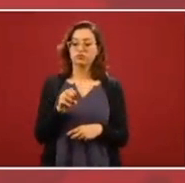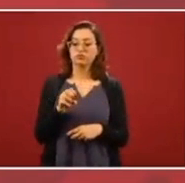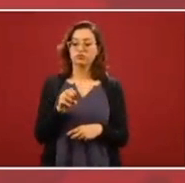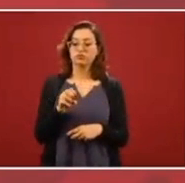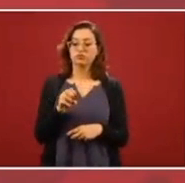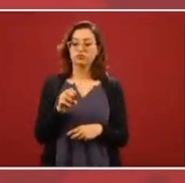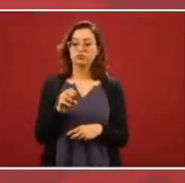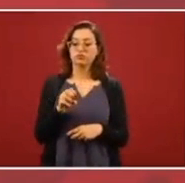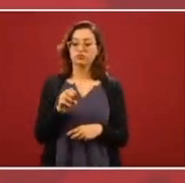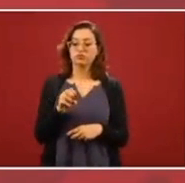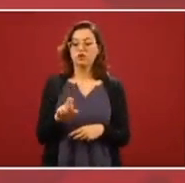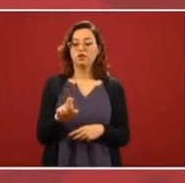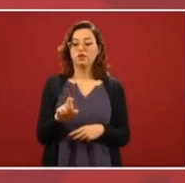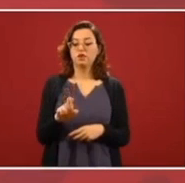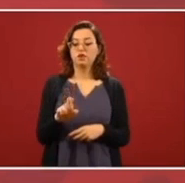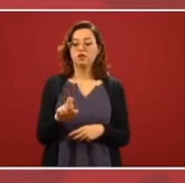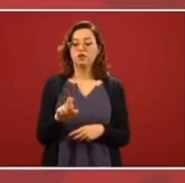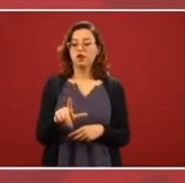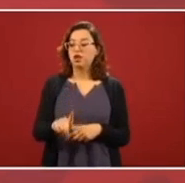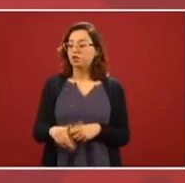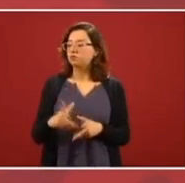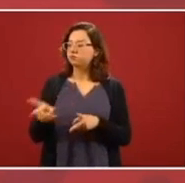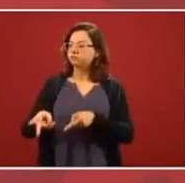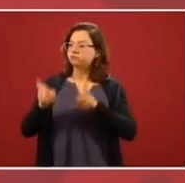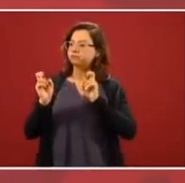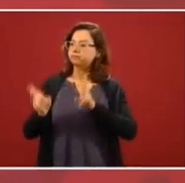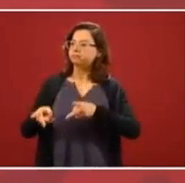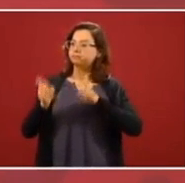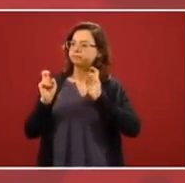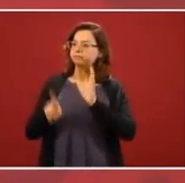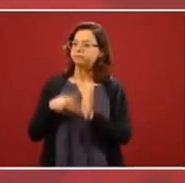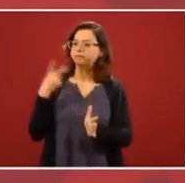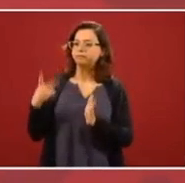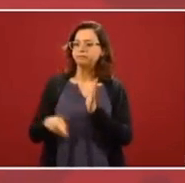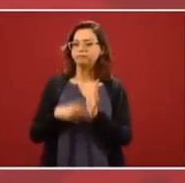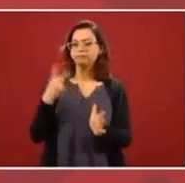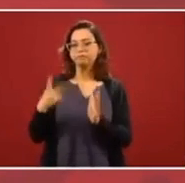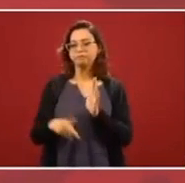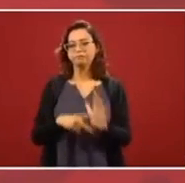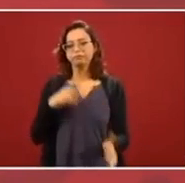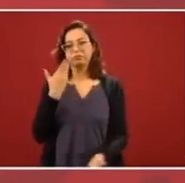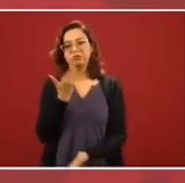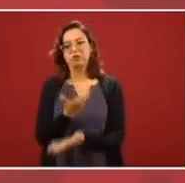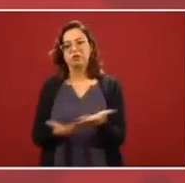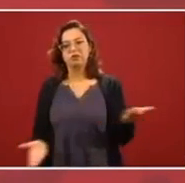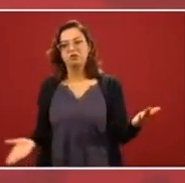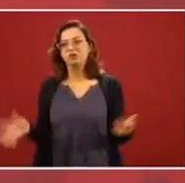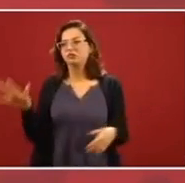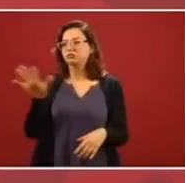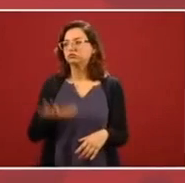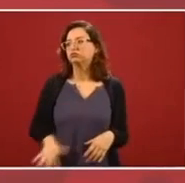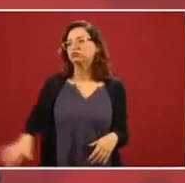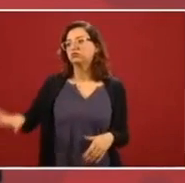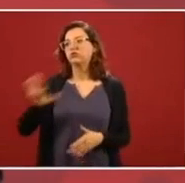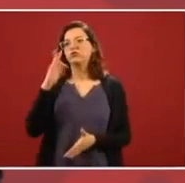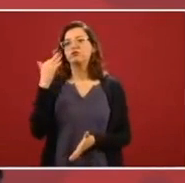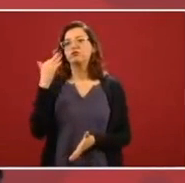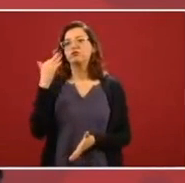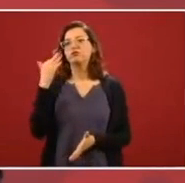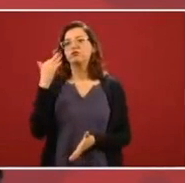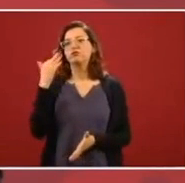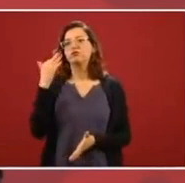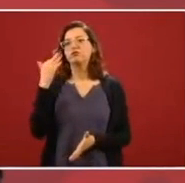so-called neoliberalism. Y tenemos que ir saciando esa hambre, esa sed de